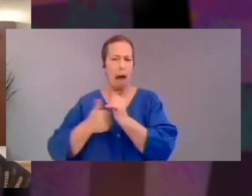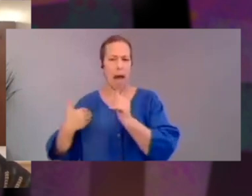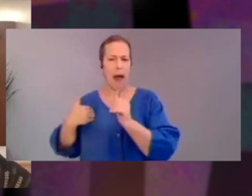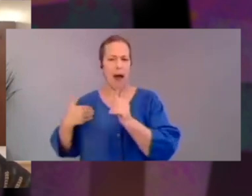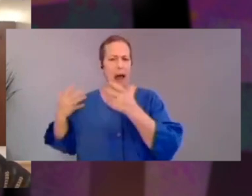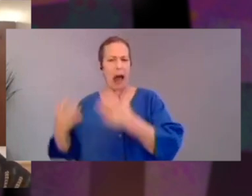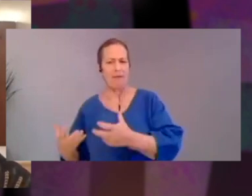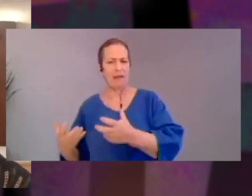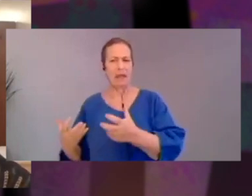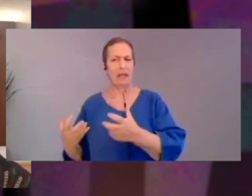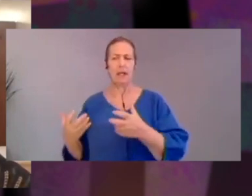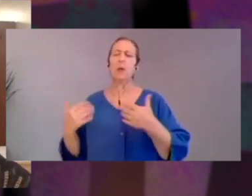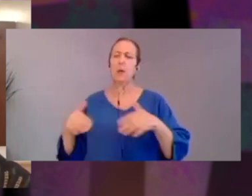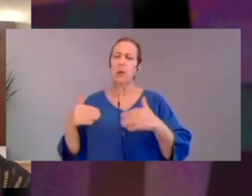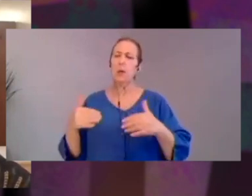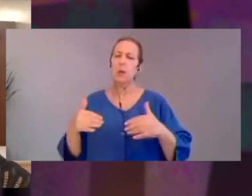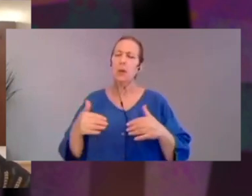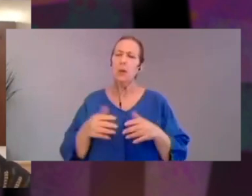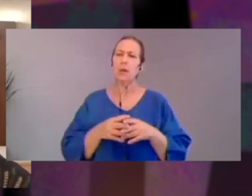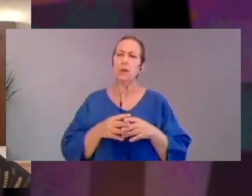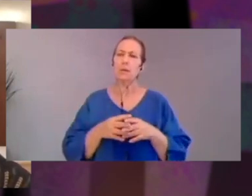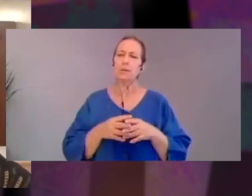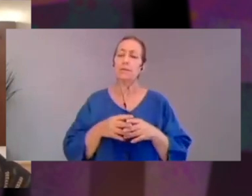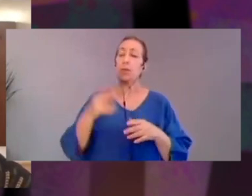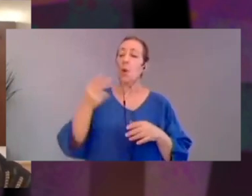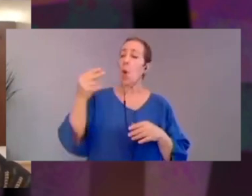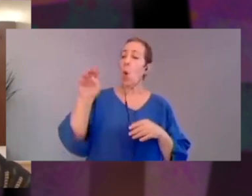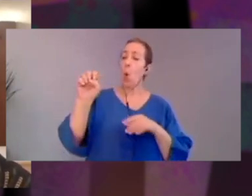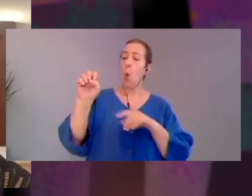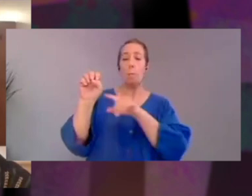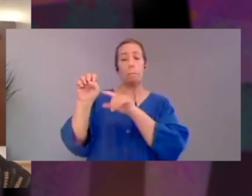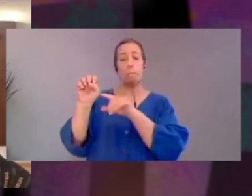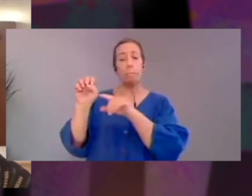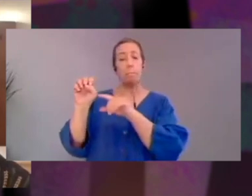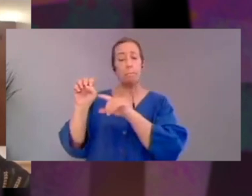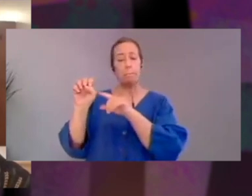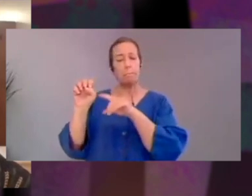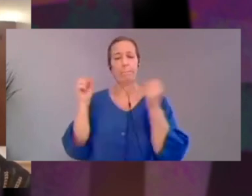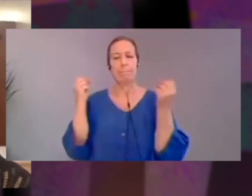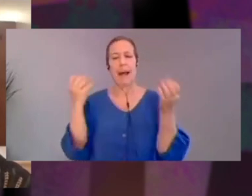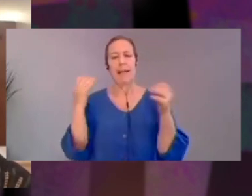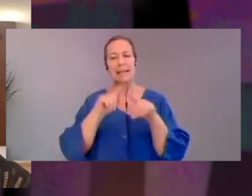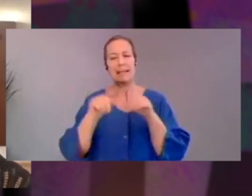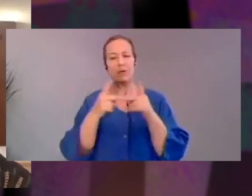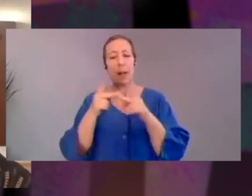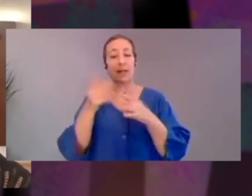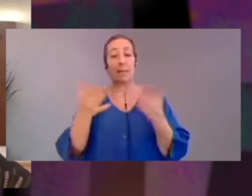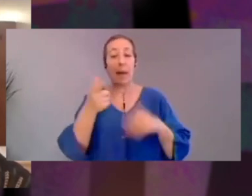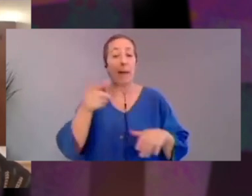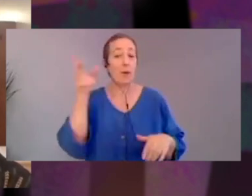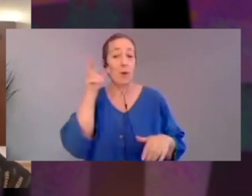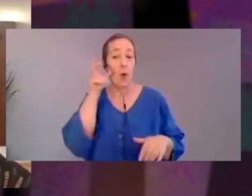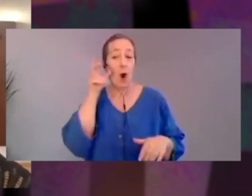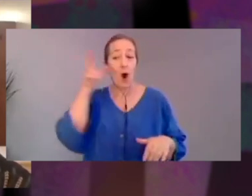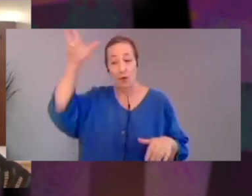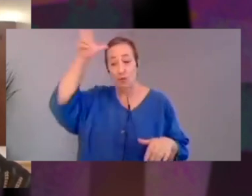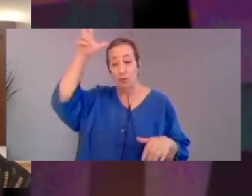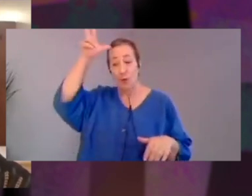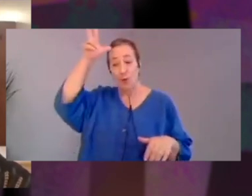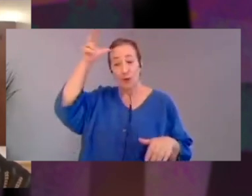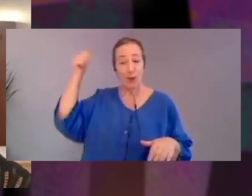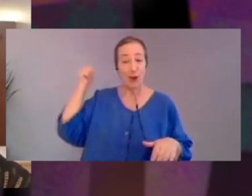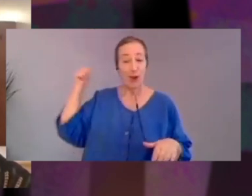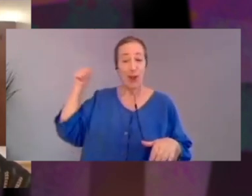I think about home as many different places. You just heard some roosters crowing. I'm right now currently in